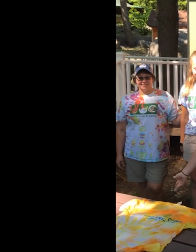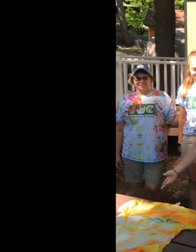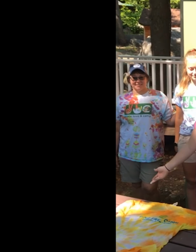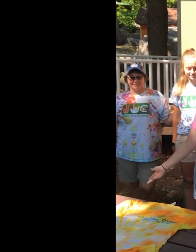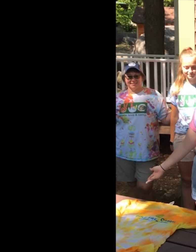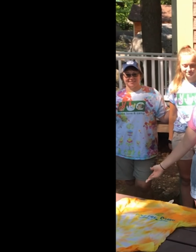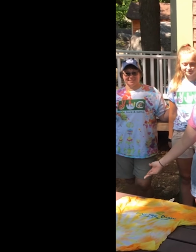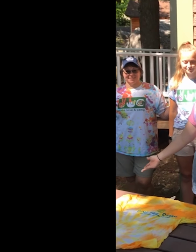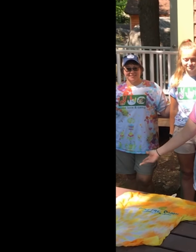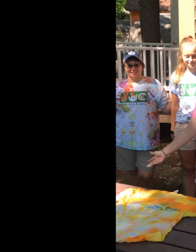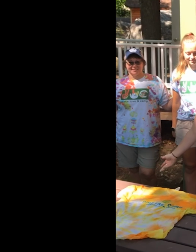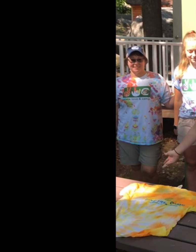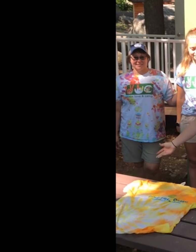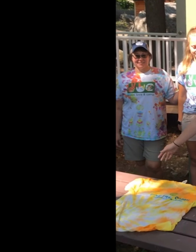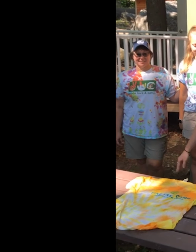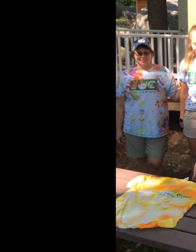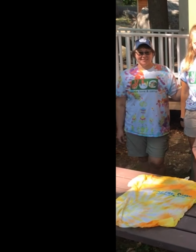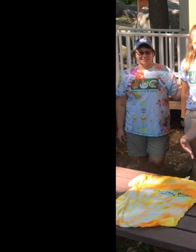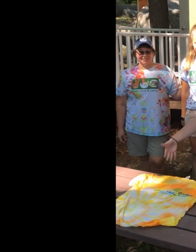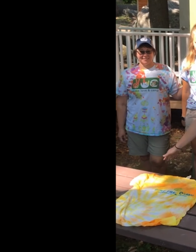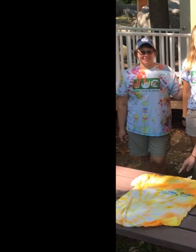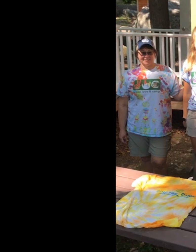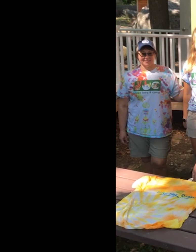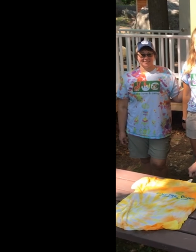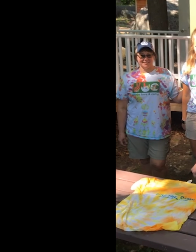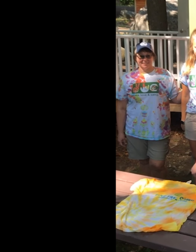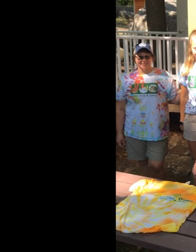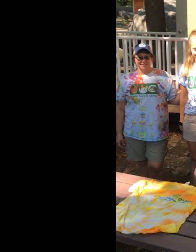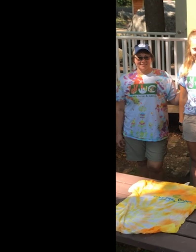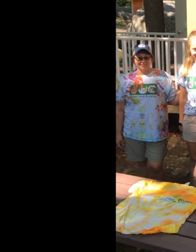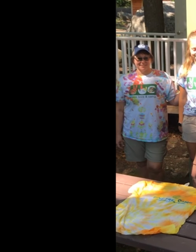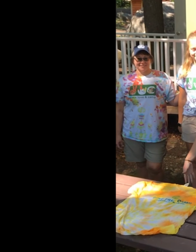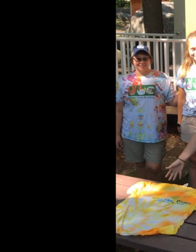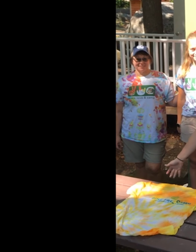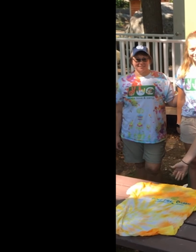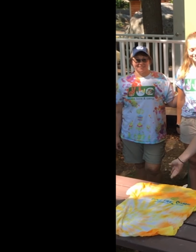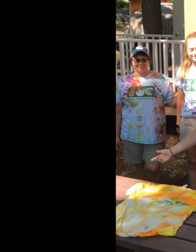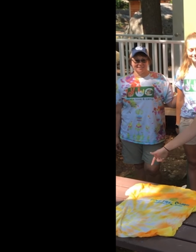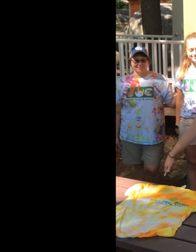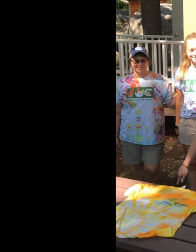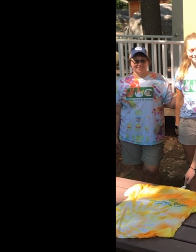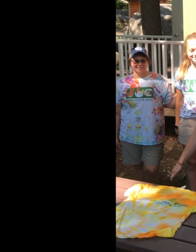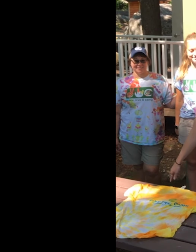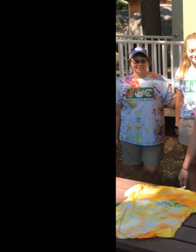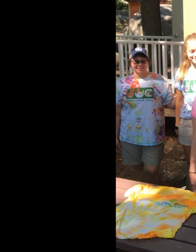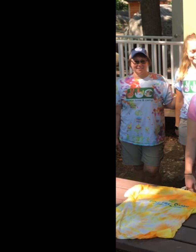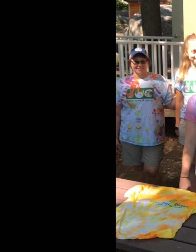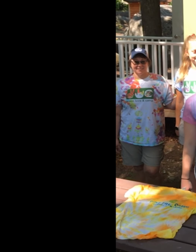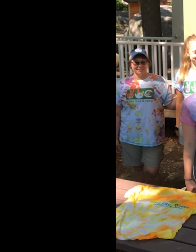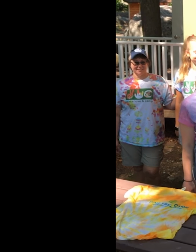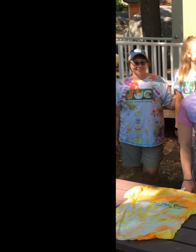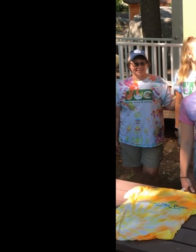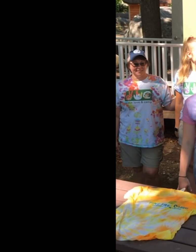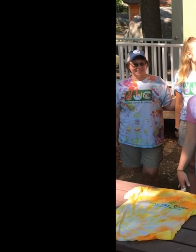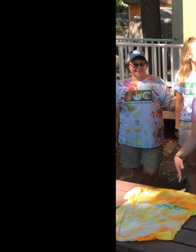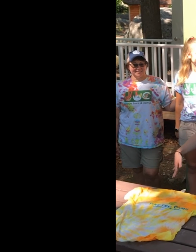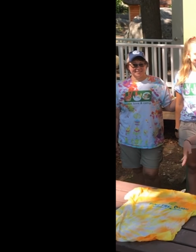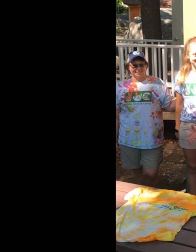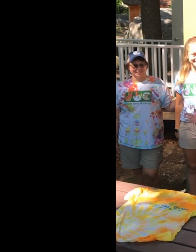you and your tie-dye shirt and share that with us either by message or tag us on Facebook or Instagram at Pine Tree Camp. I have some friends